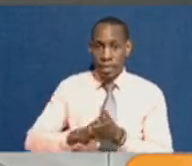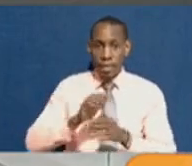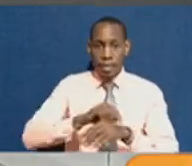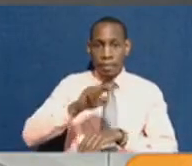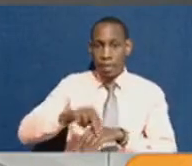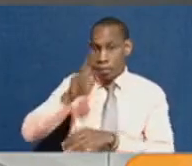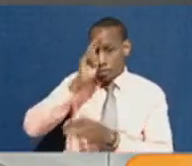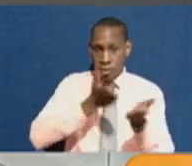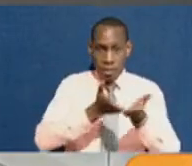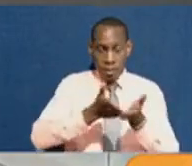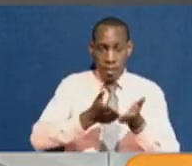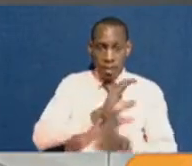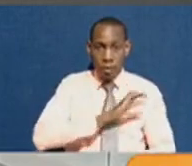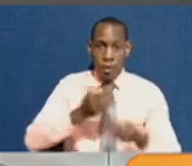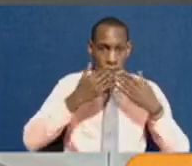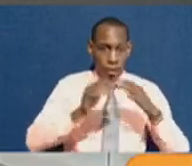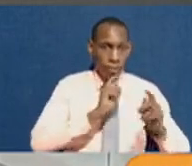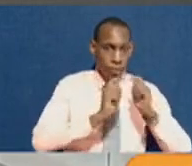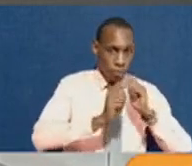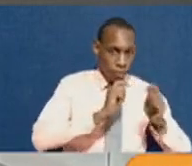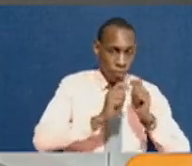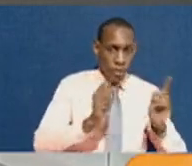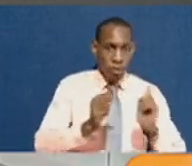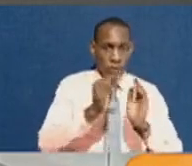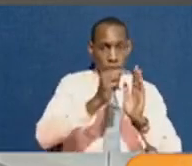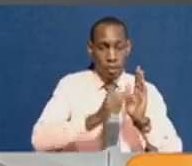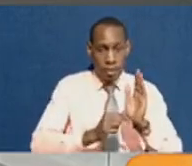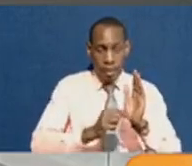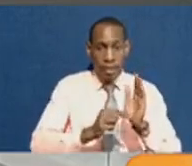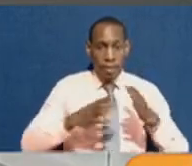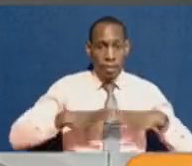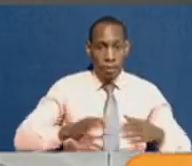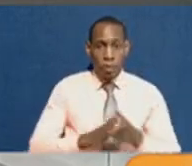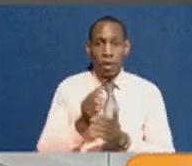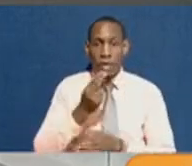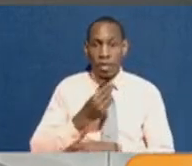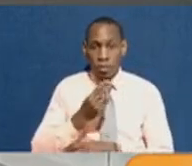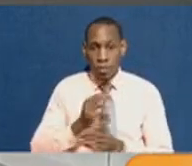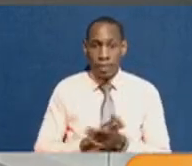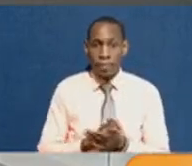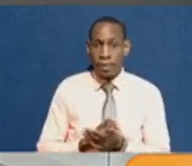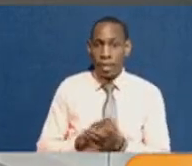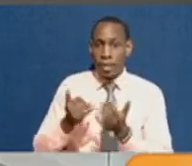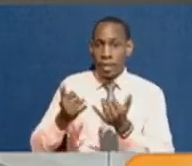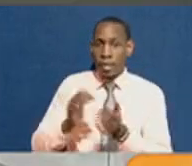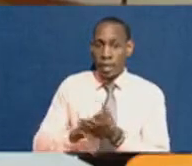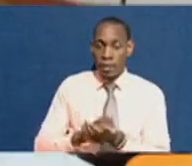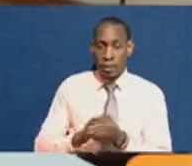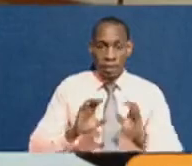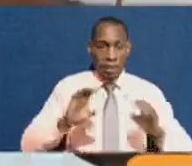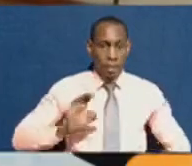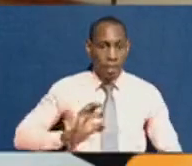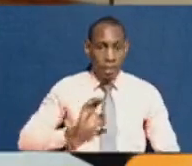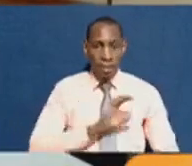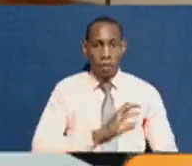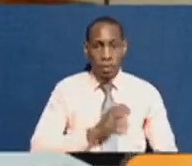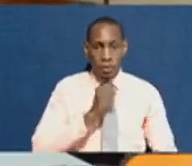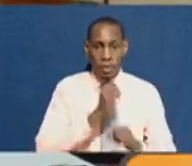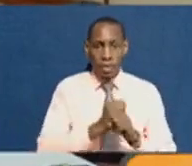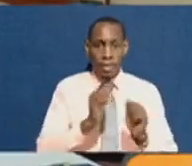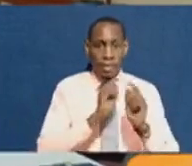National Police Service Commission finished interviewing shortlisted candidates on Tuesday night. The Eliud Kinuthia-led commission conducted